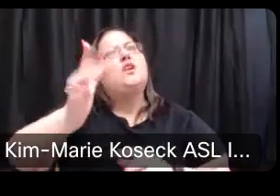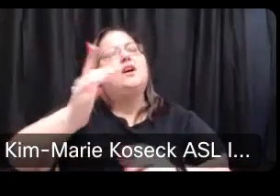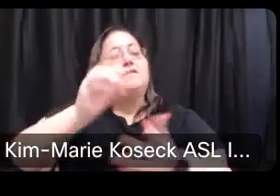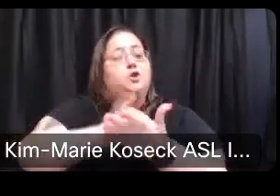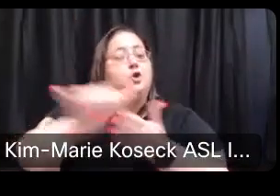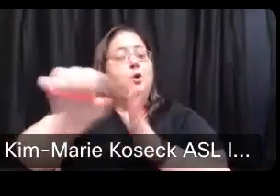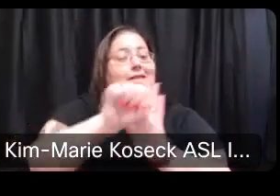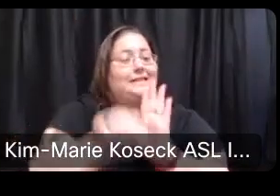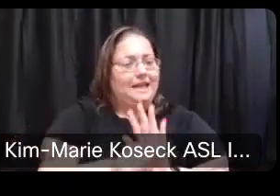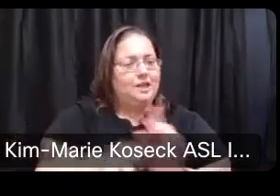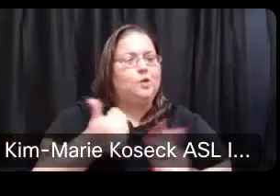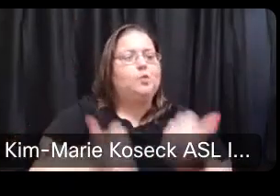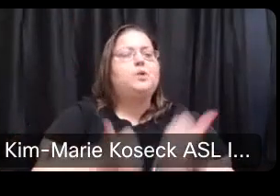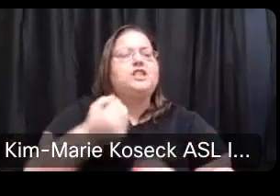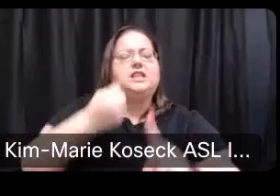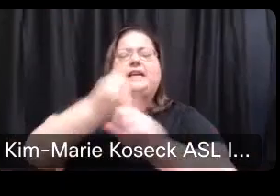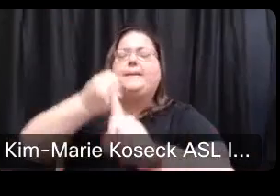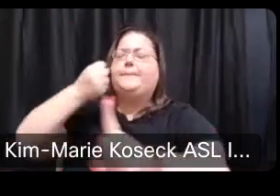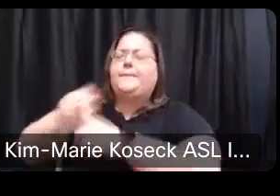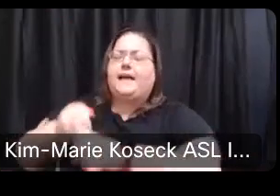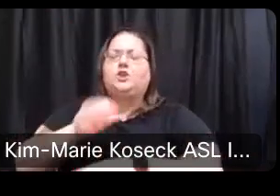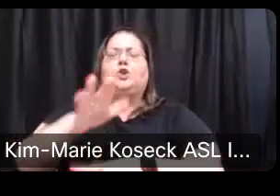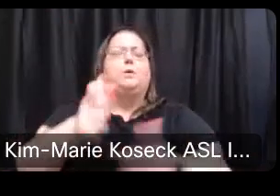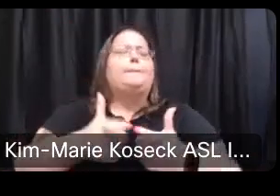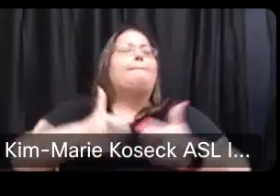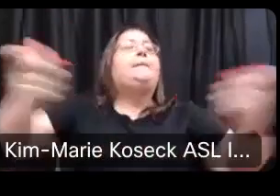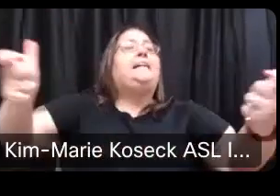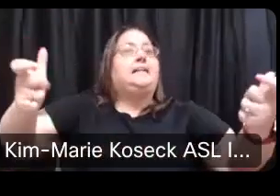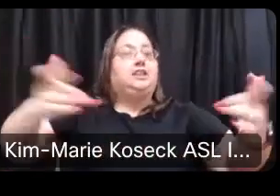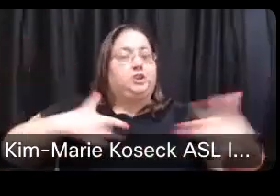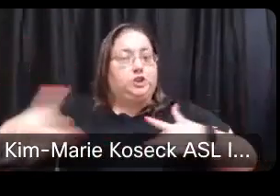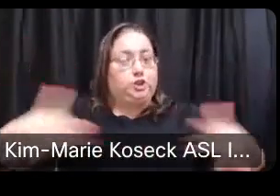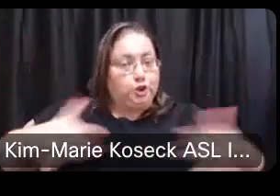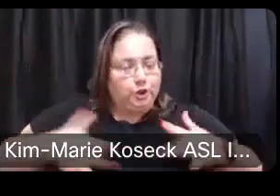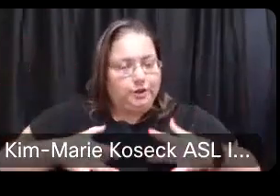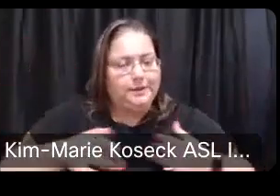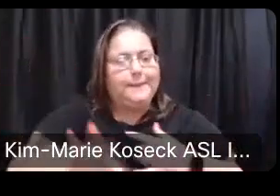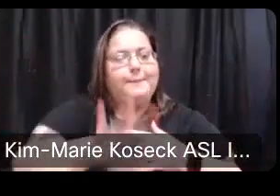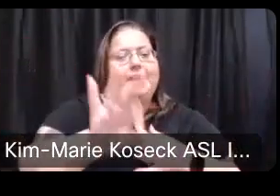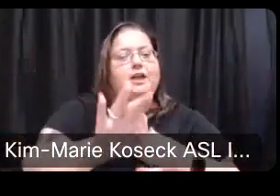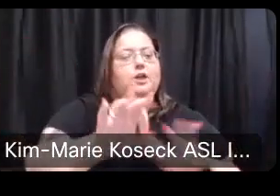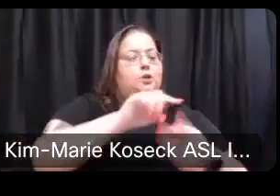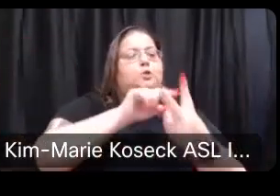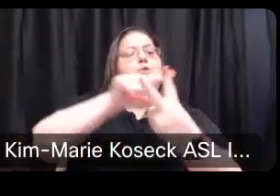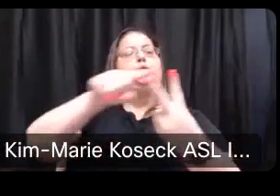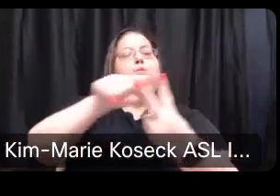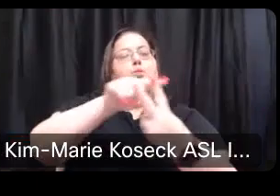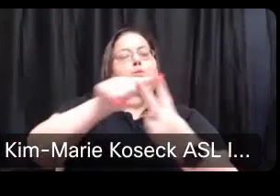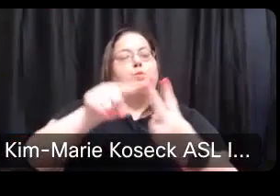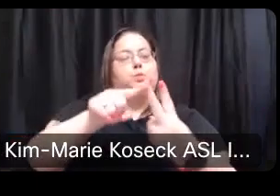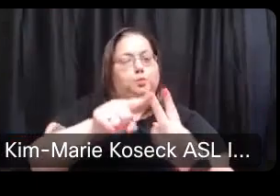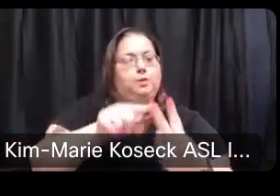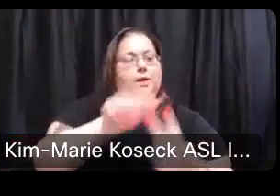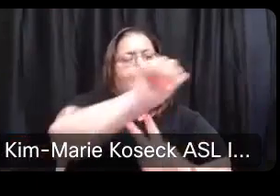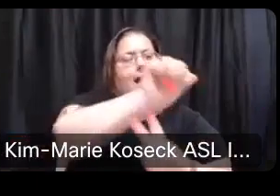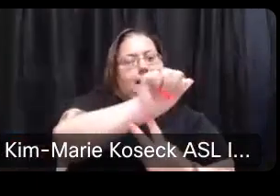of the impacts listed below are your biggest concerns? Please select your top two concerns.